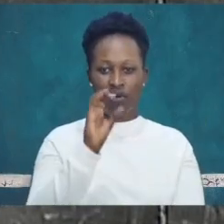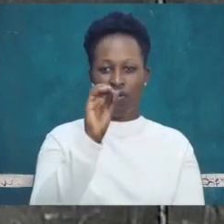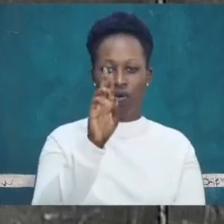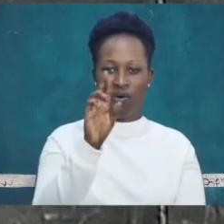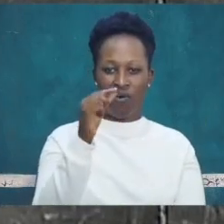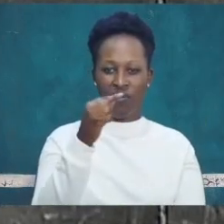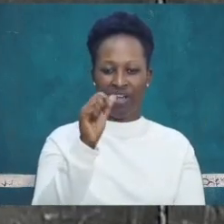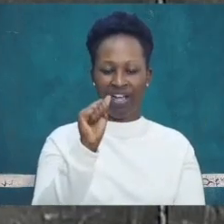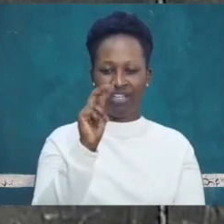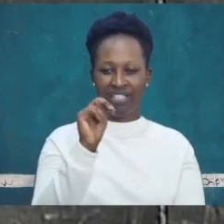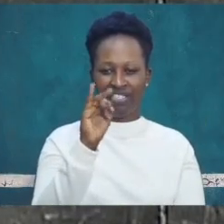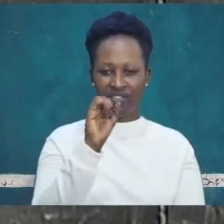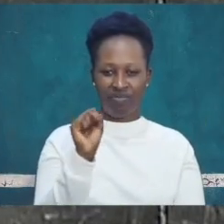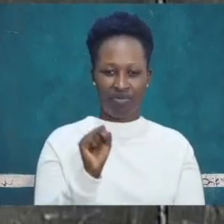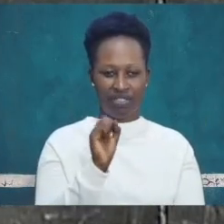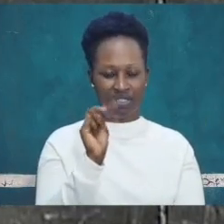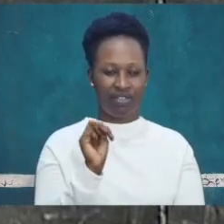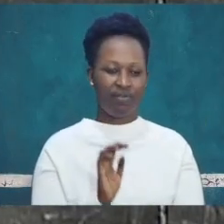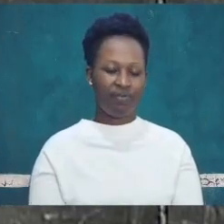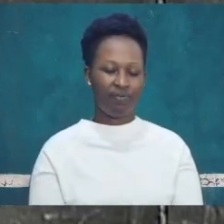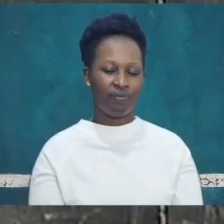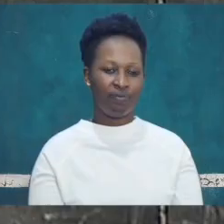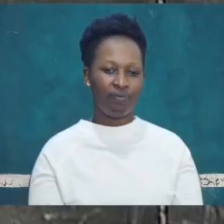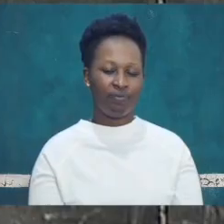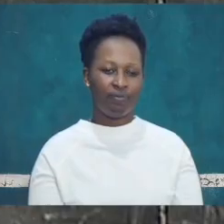living organisms,